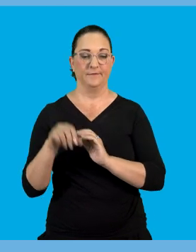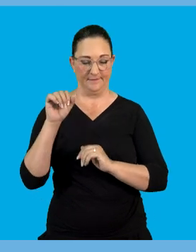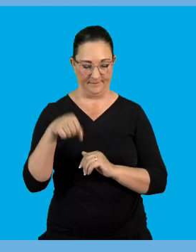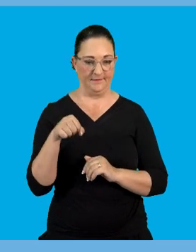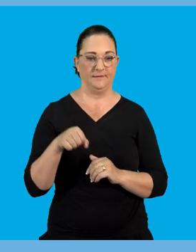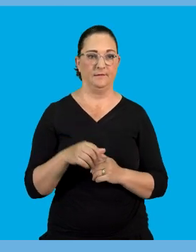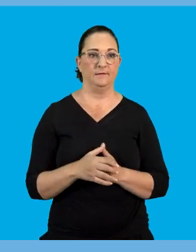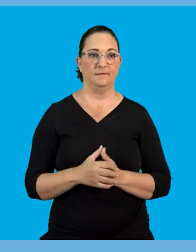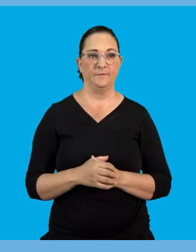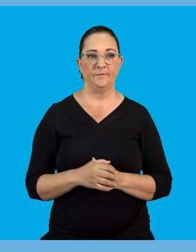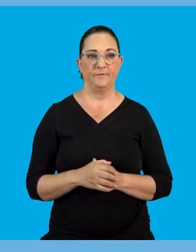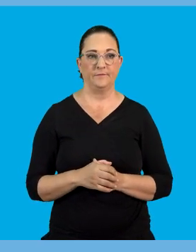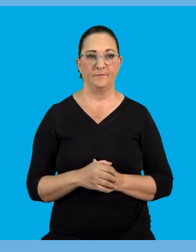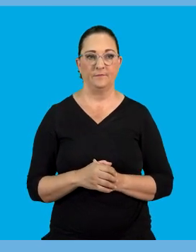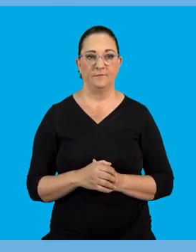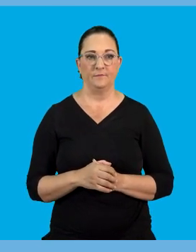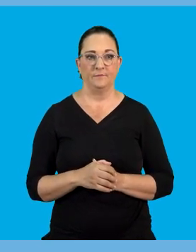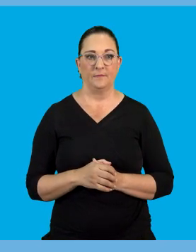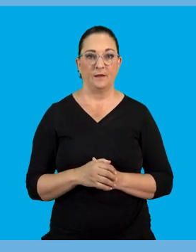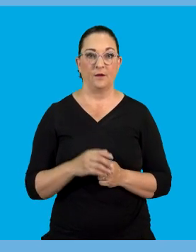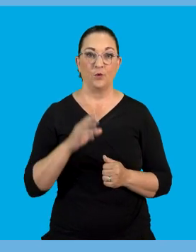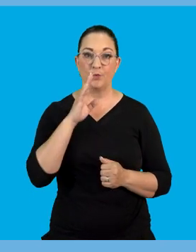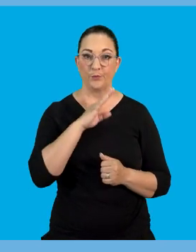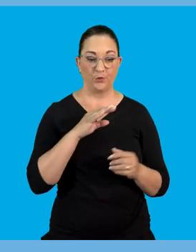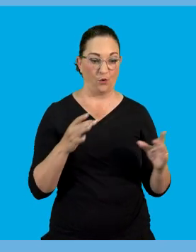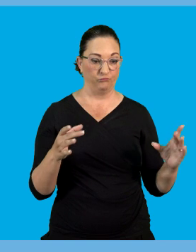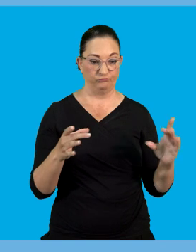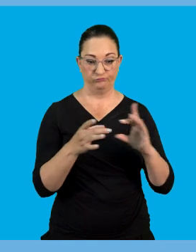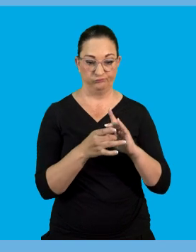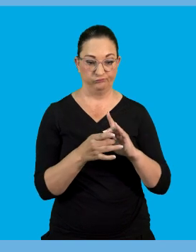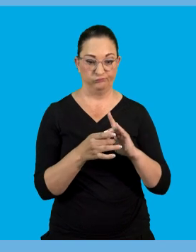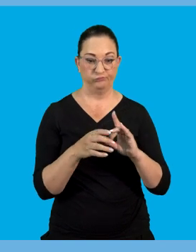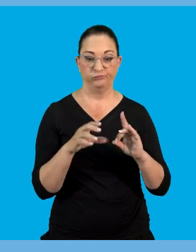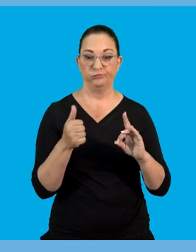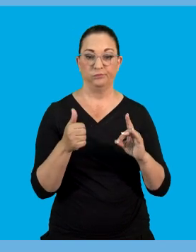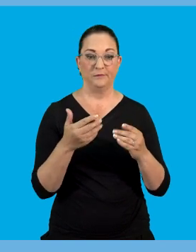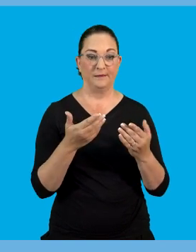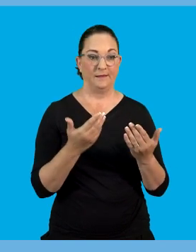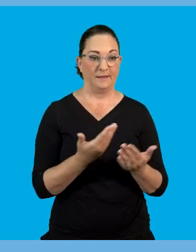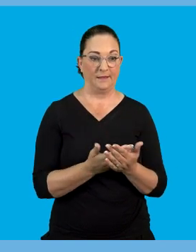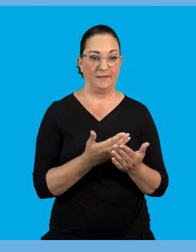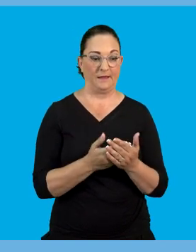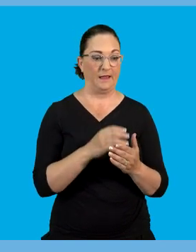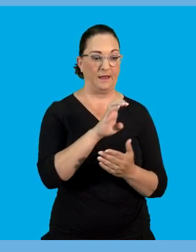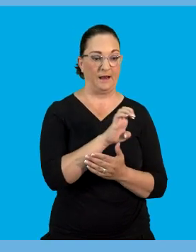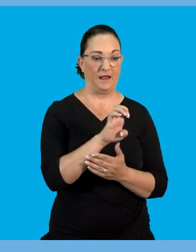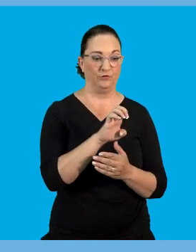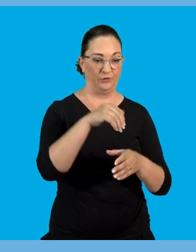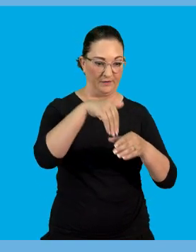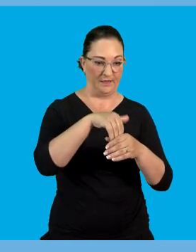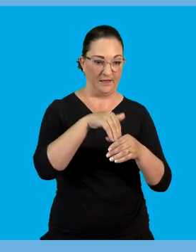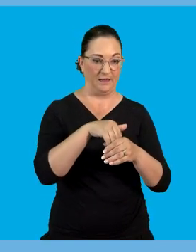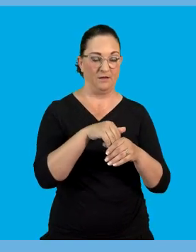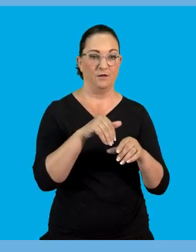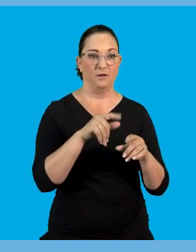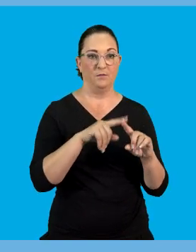that. Also, lastly now, without this attraction, electrons would not be held within atoms. So